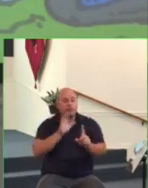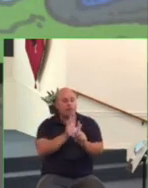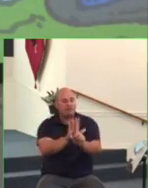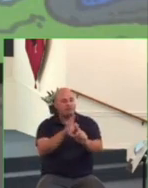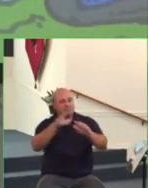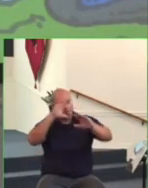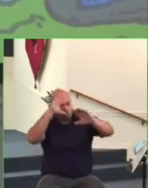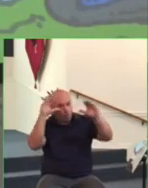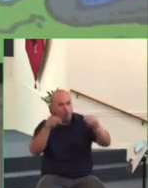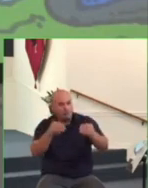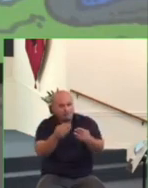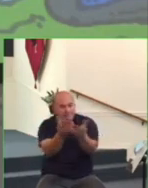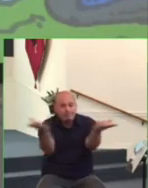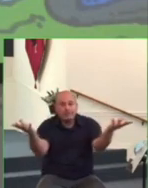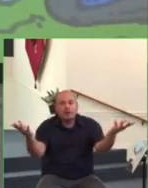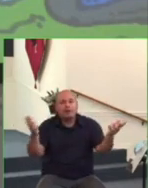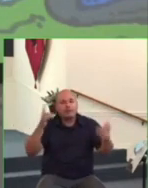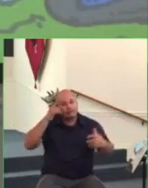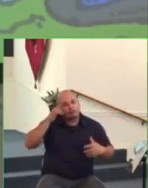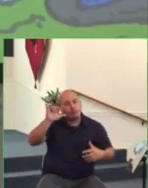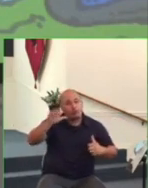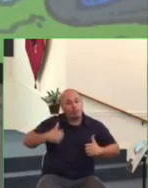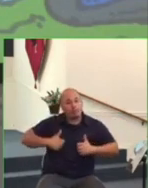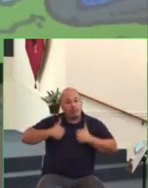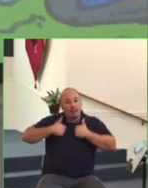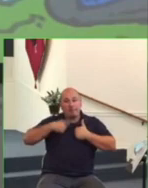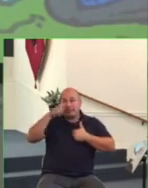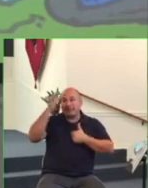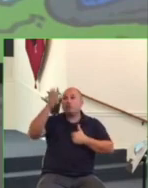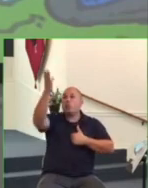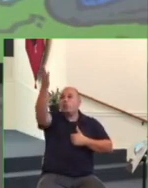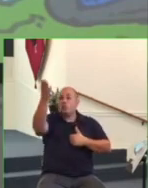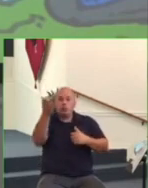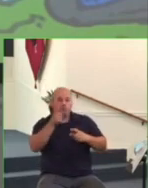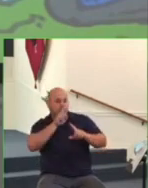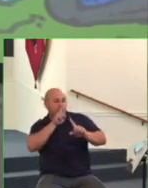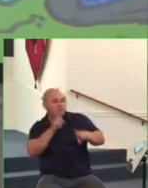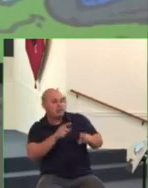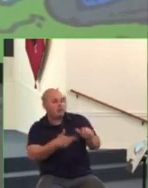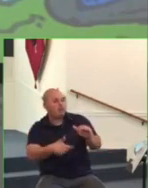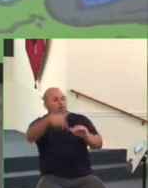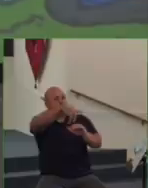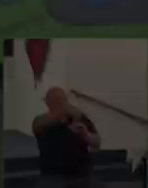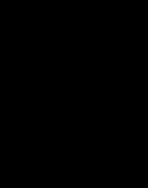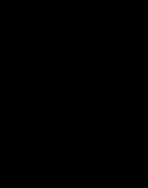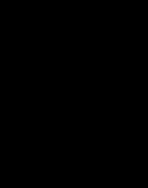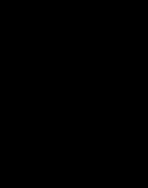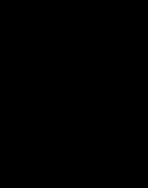dear God. Lord, bless your church today. In Jesus' name, amen.